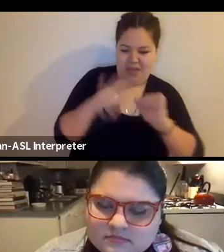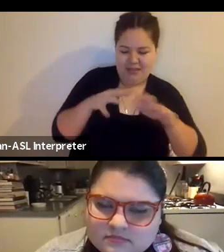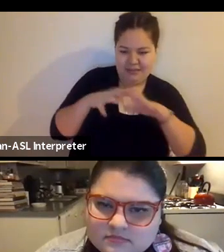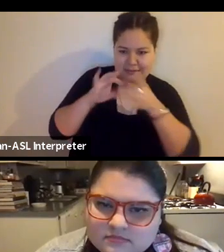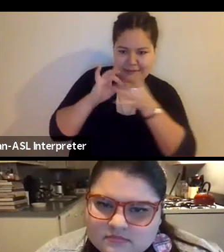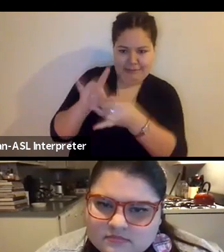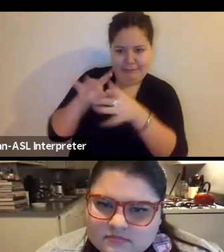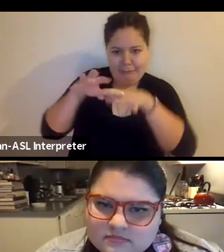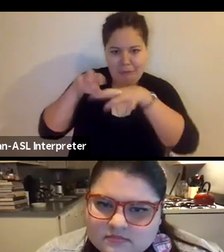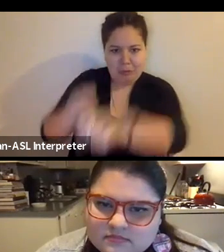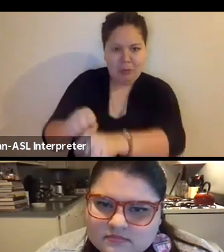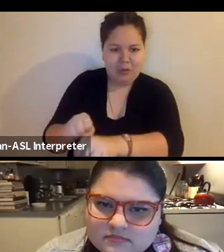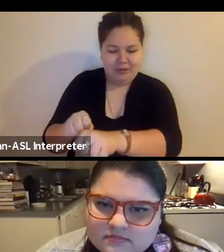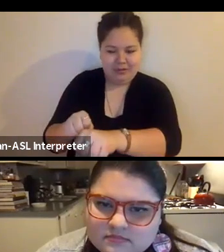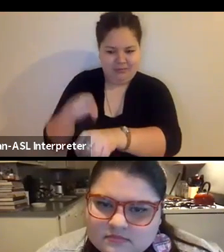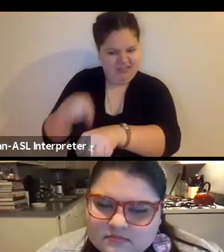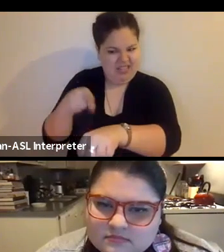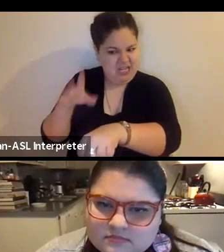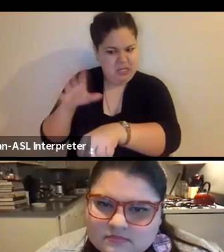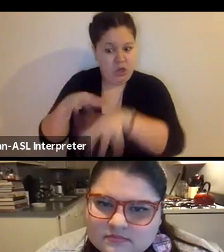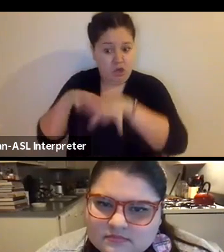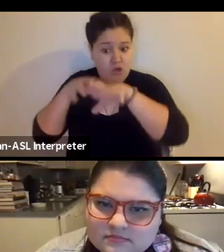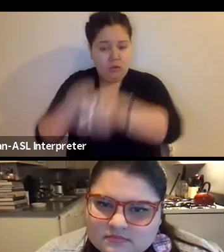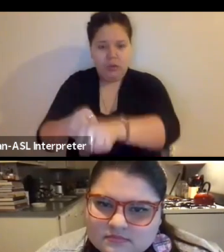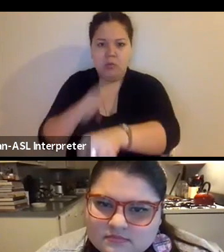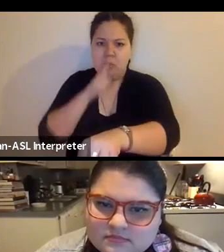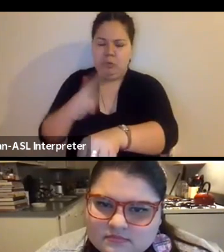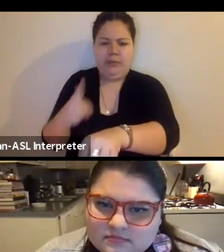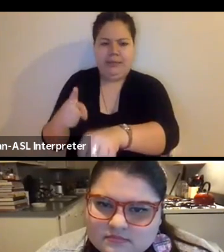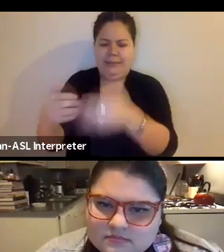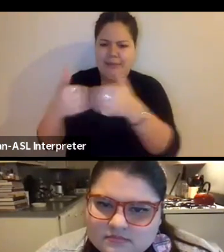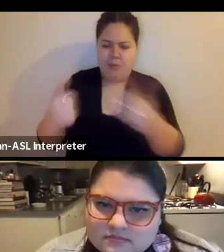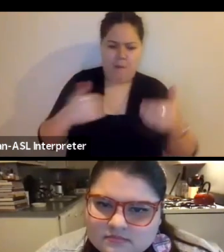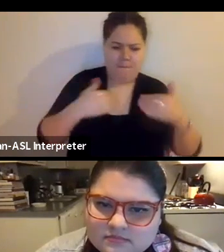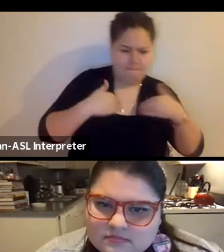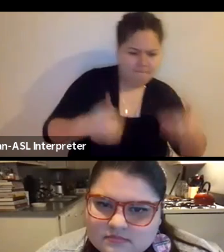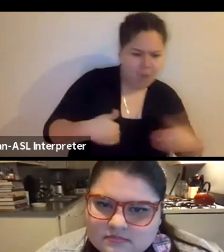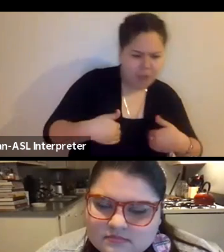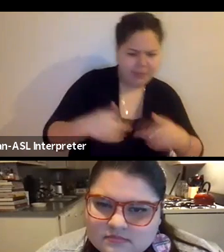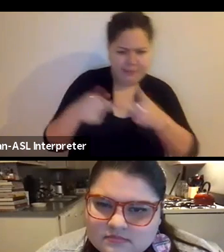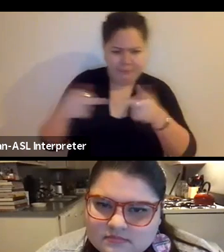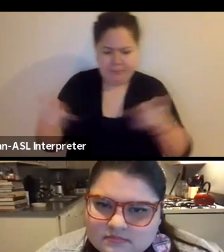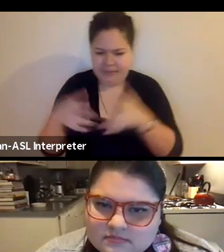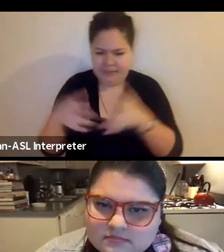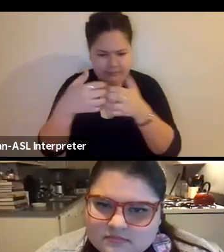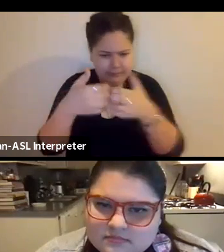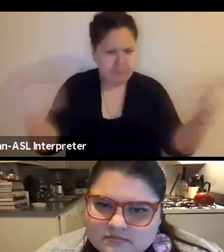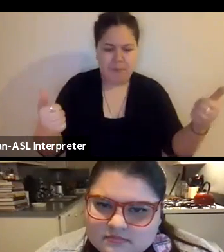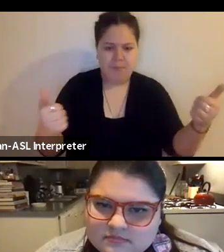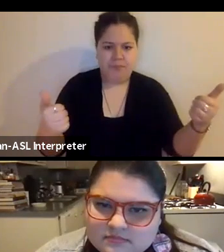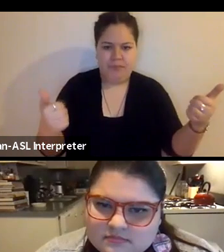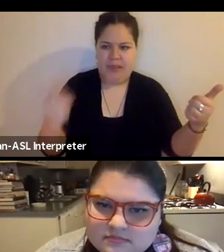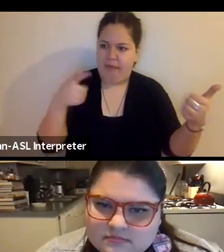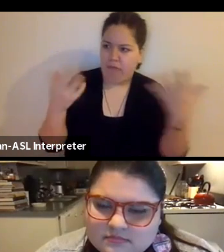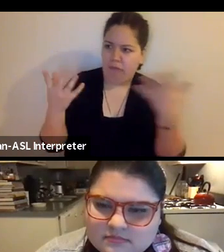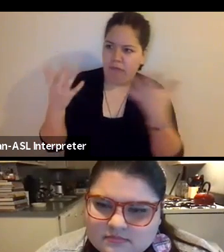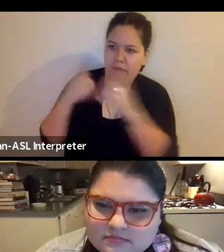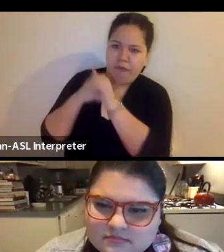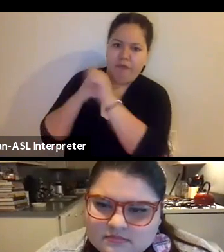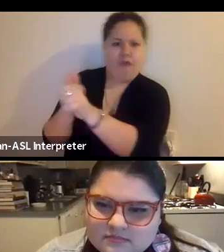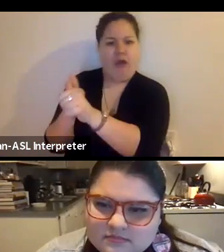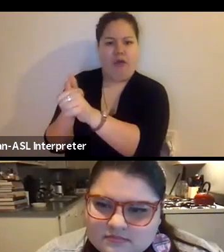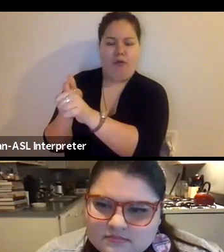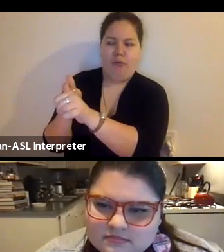to really strip people of the place that their body exists in and to weave it into the mythology of the empire.